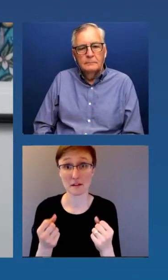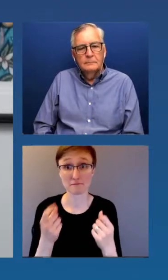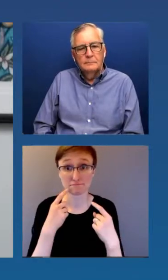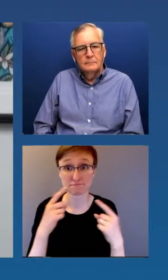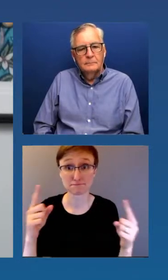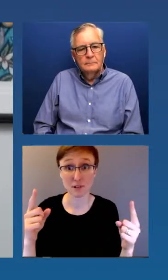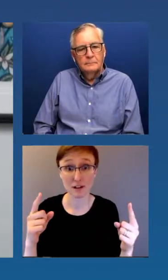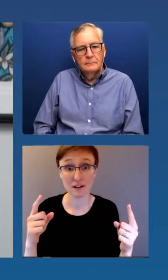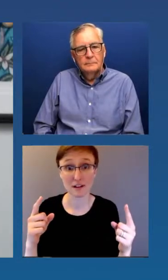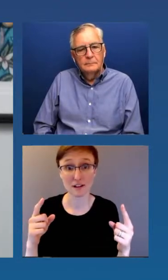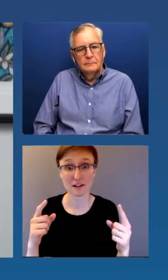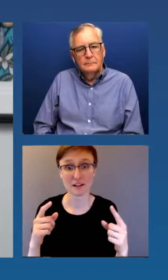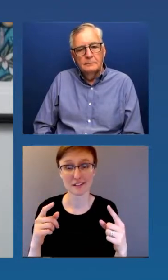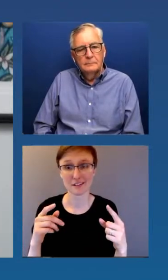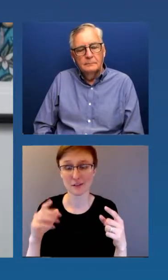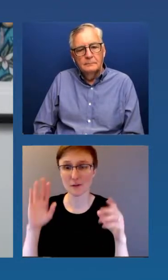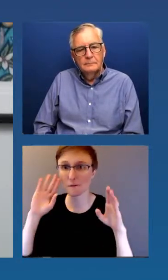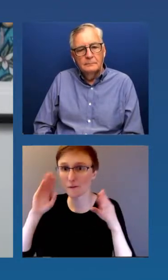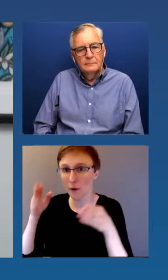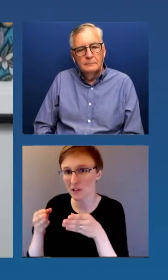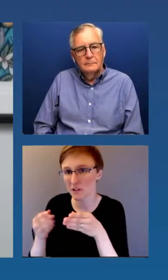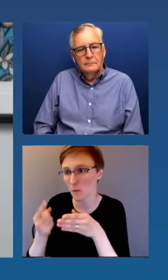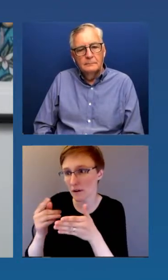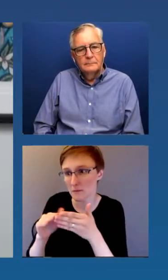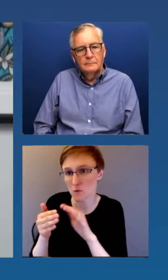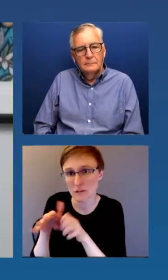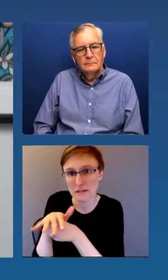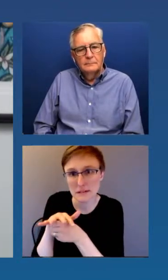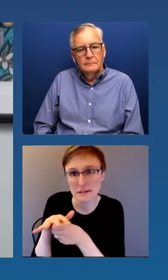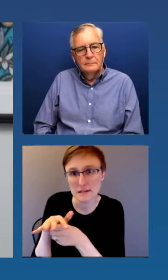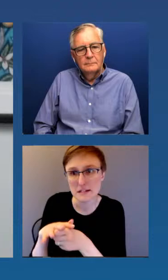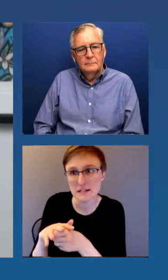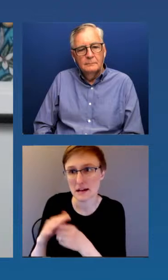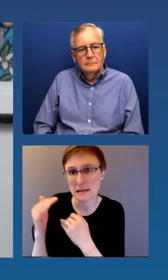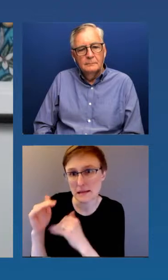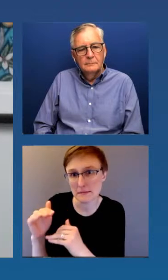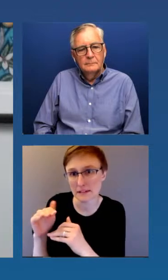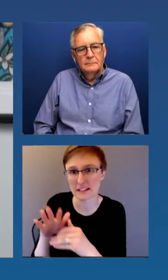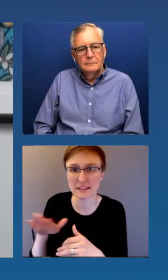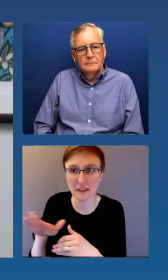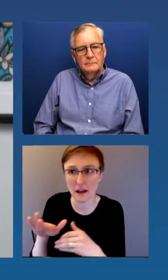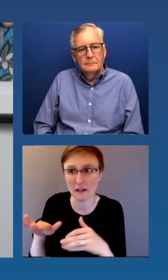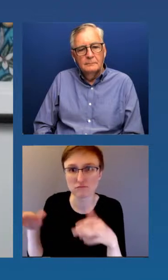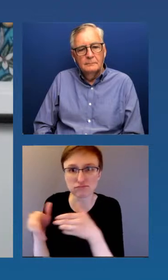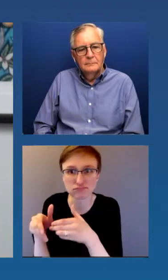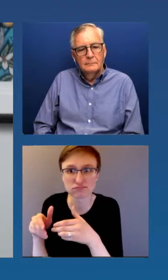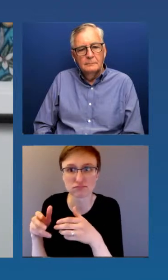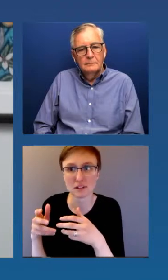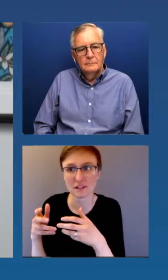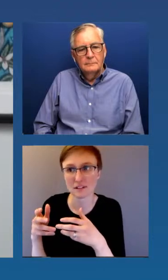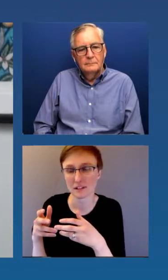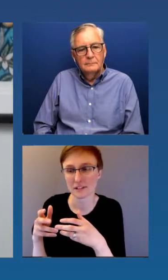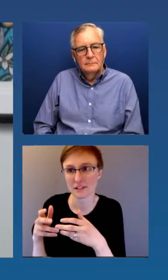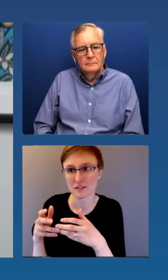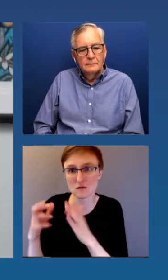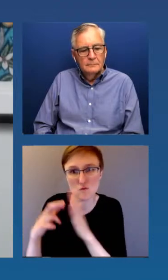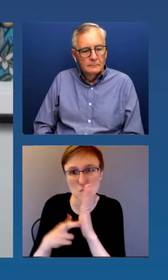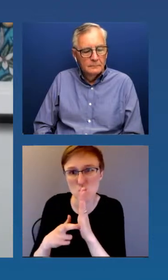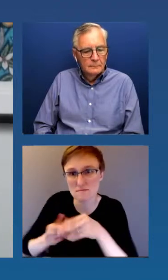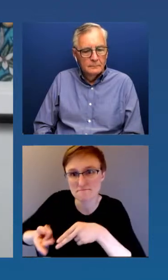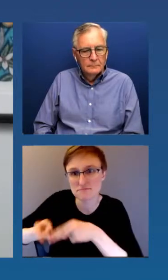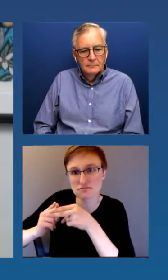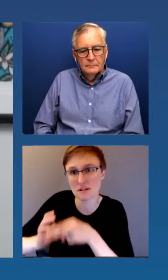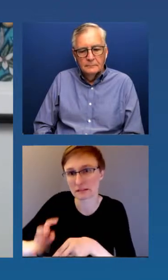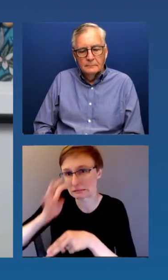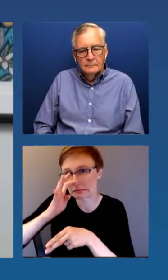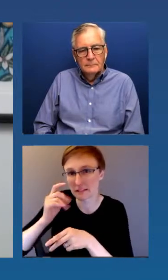restrictions on gathering or anything like that. It is not on the table. It would not